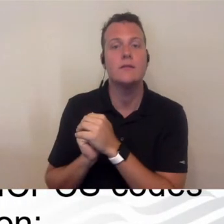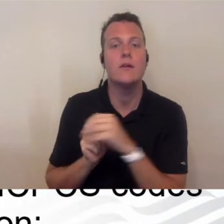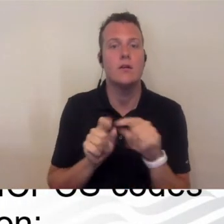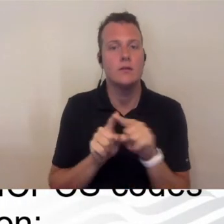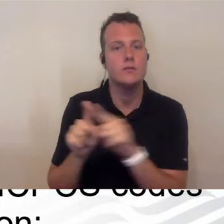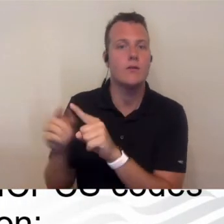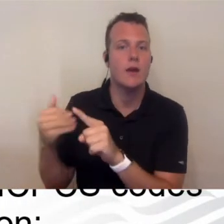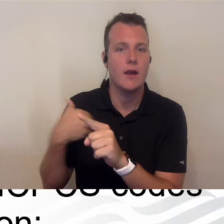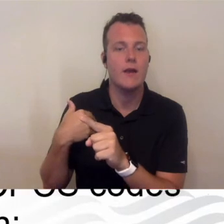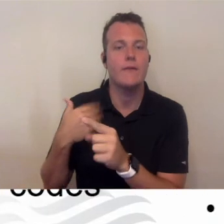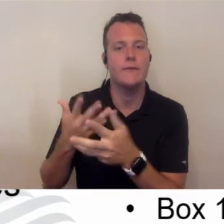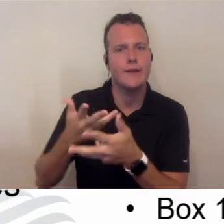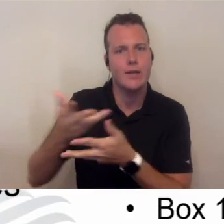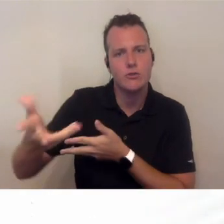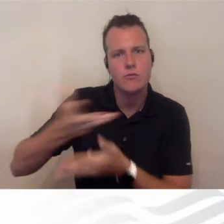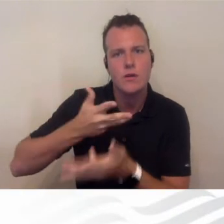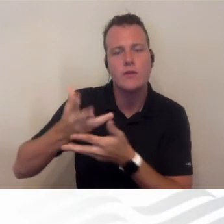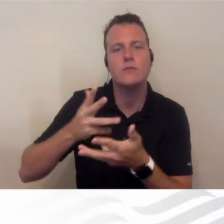some interactive